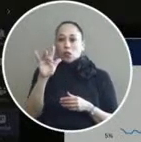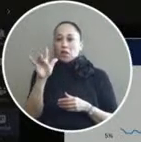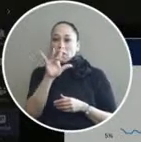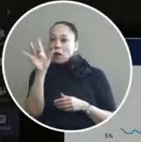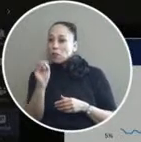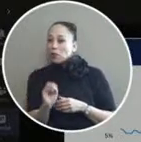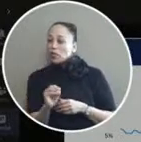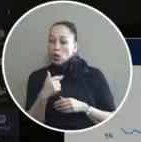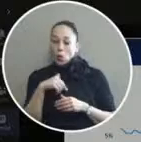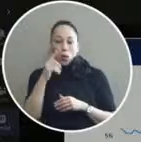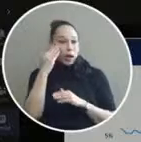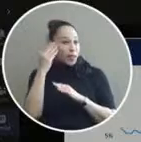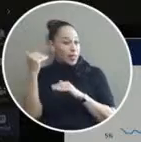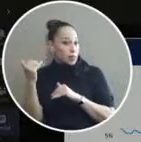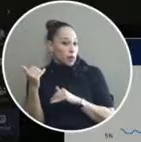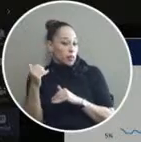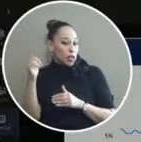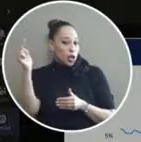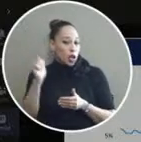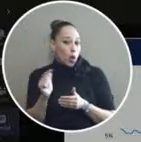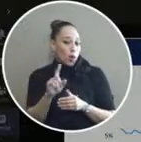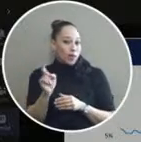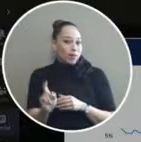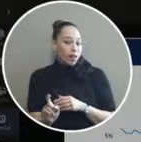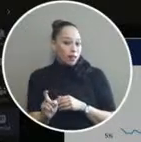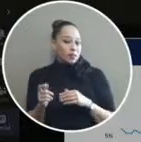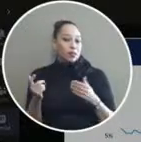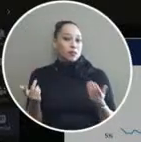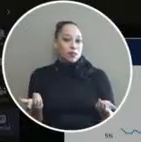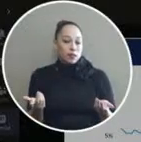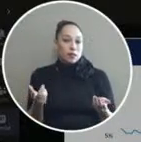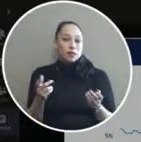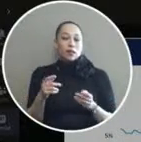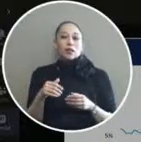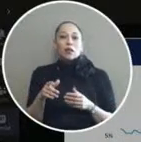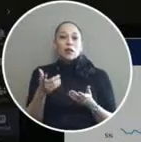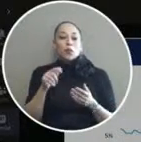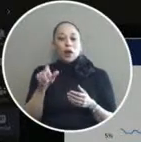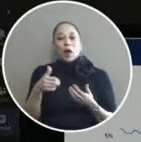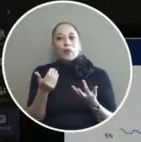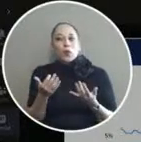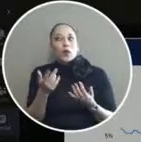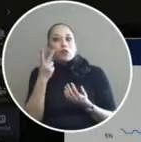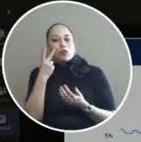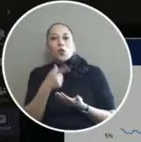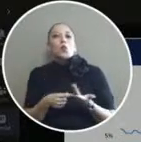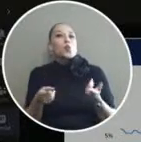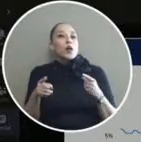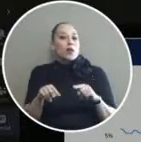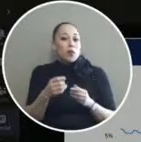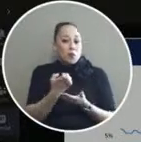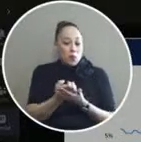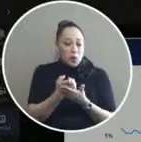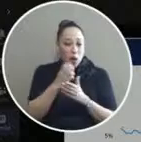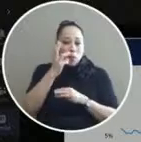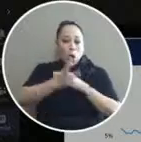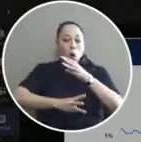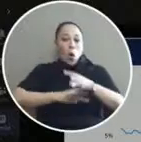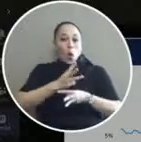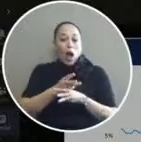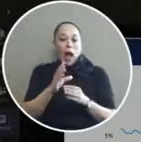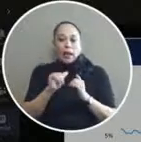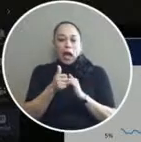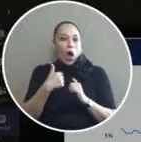25%. We expect the number to be lower in Texas. And so, we'll have to wait and see what happens with the economy locally and how